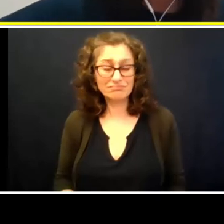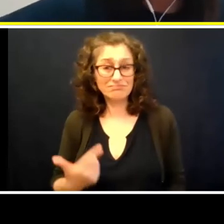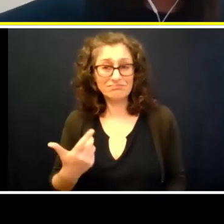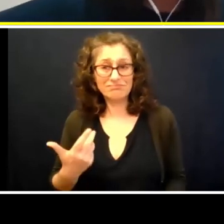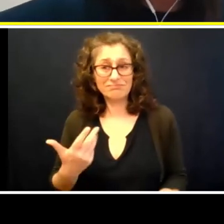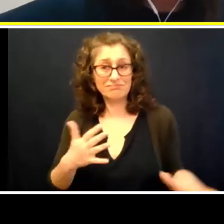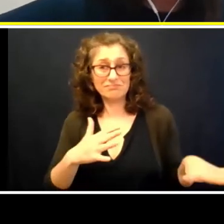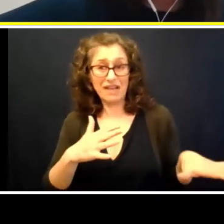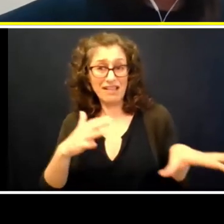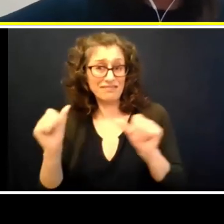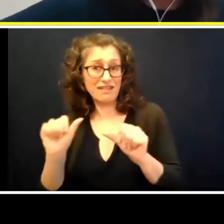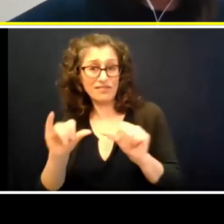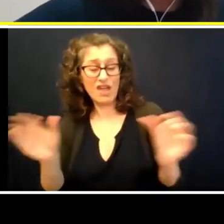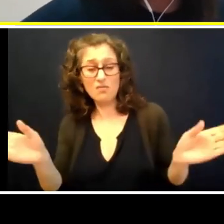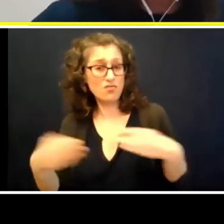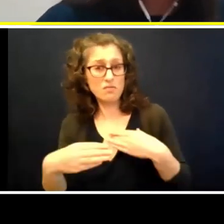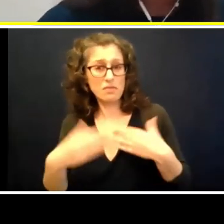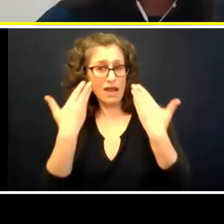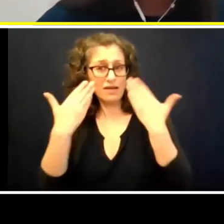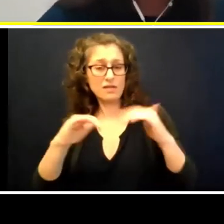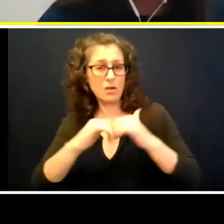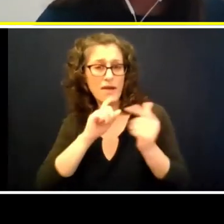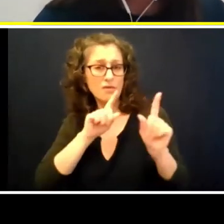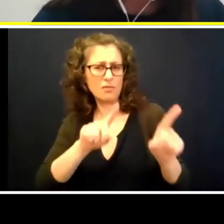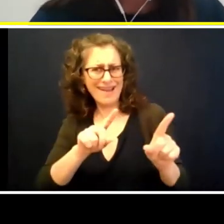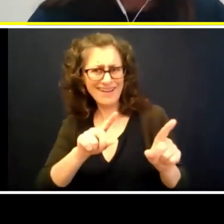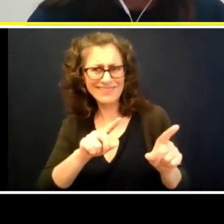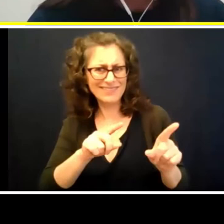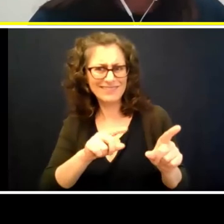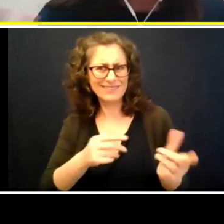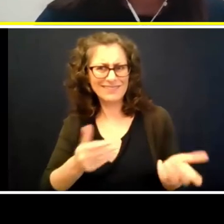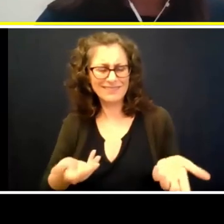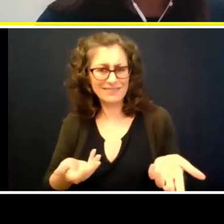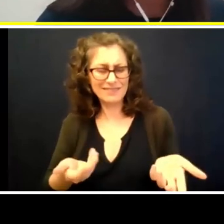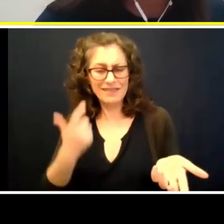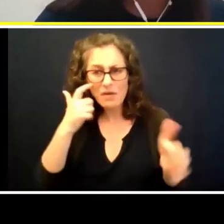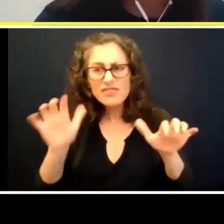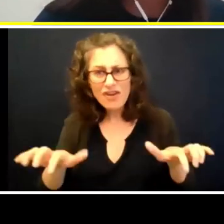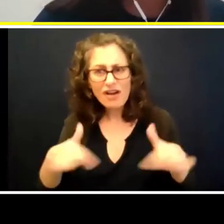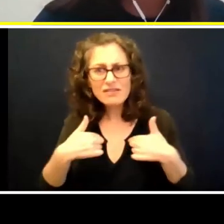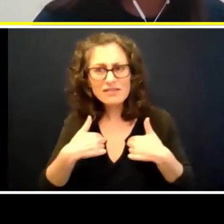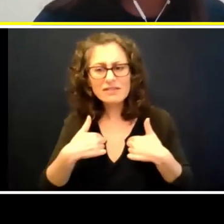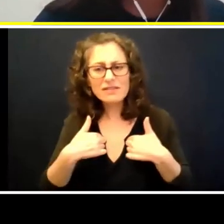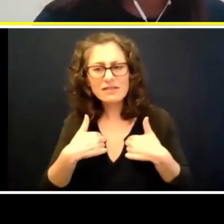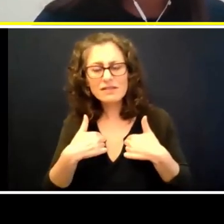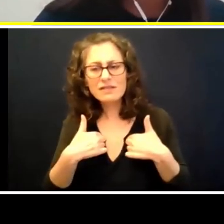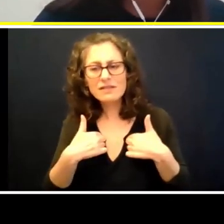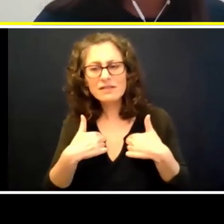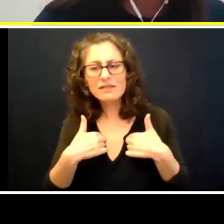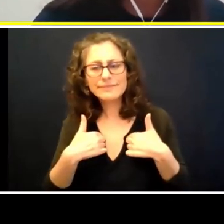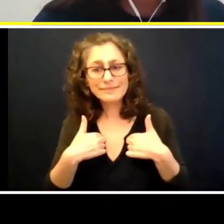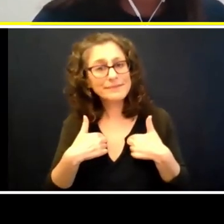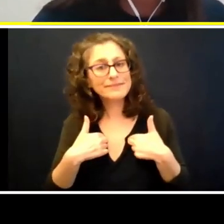the room. I didn't know how to react to that. I was shocked, and